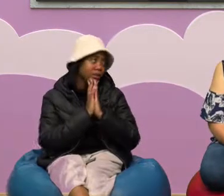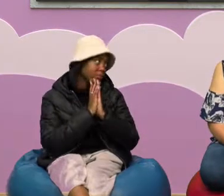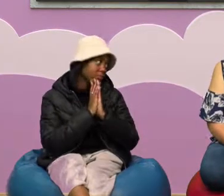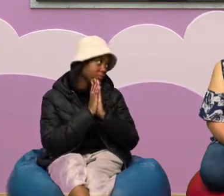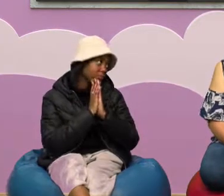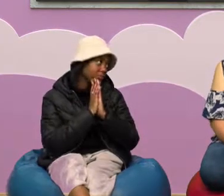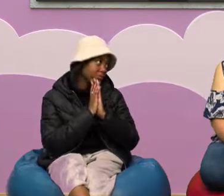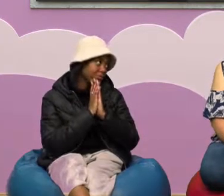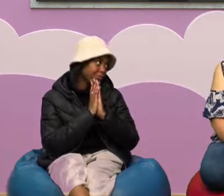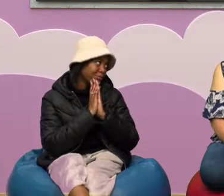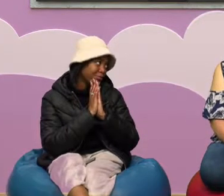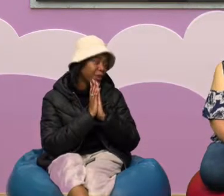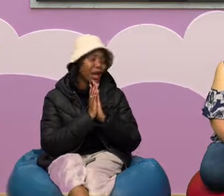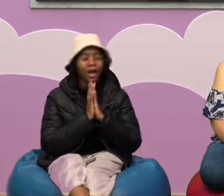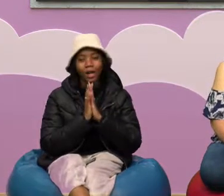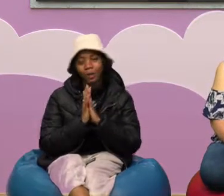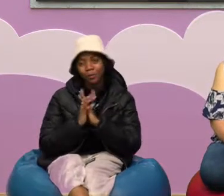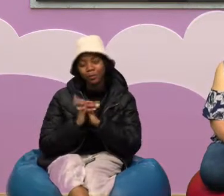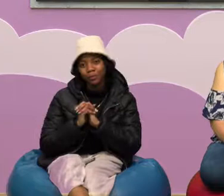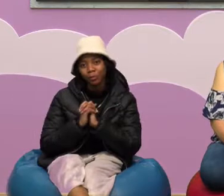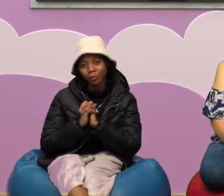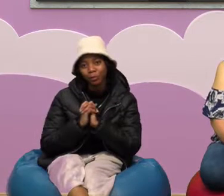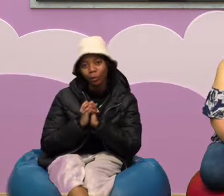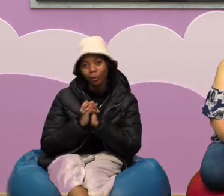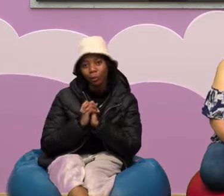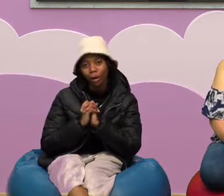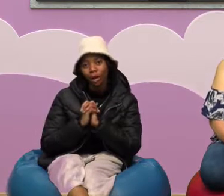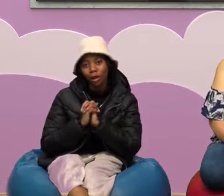Sweet. Sour.